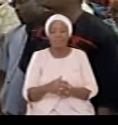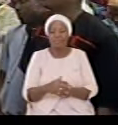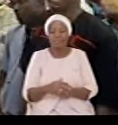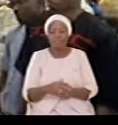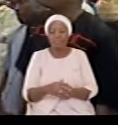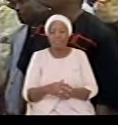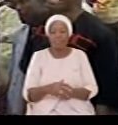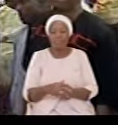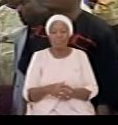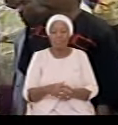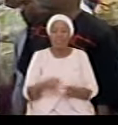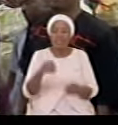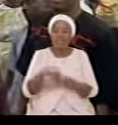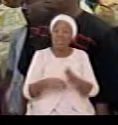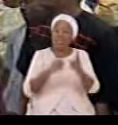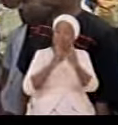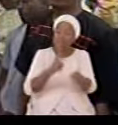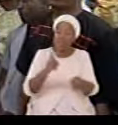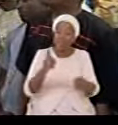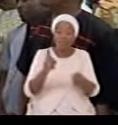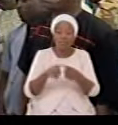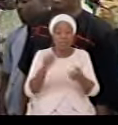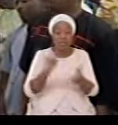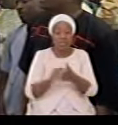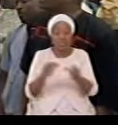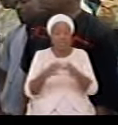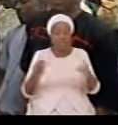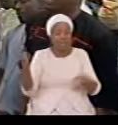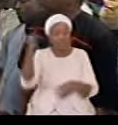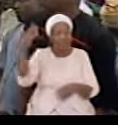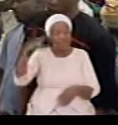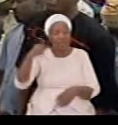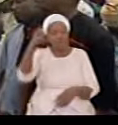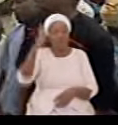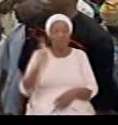In response to the abundant grace of God,